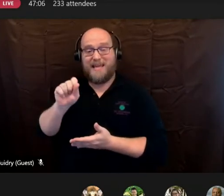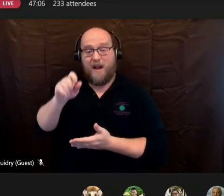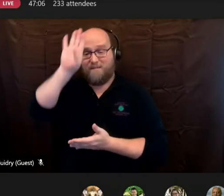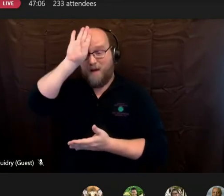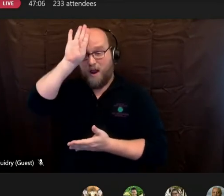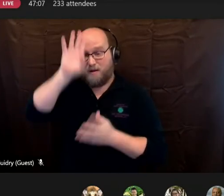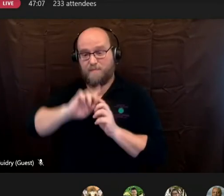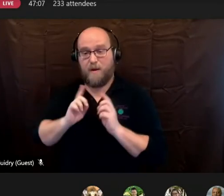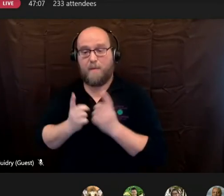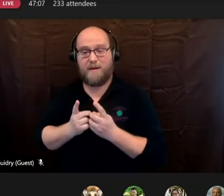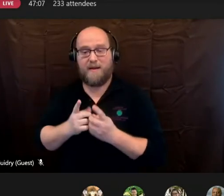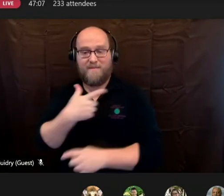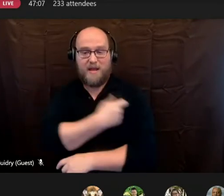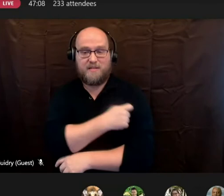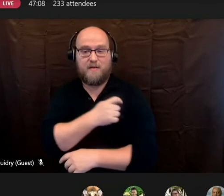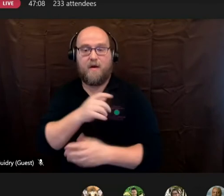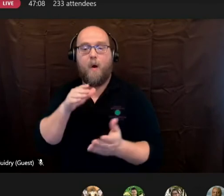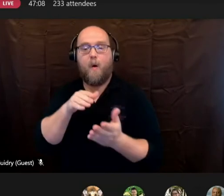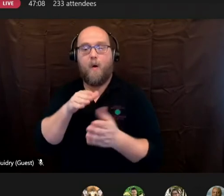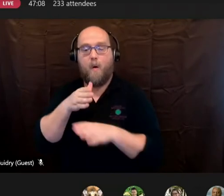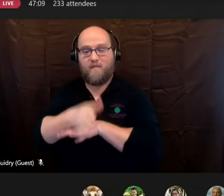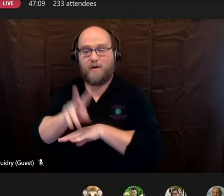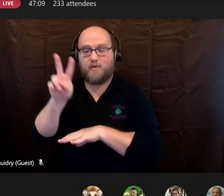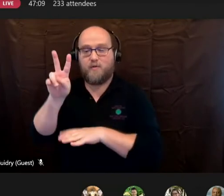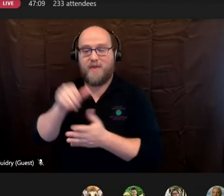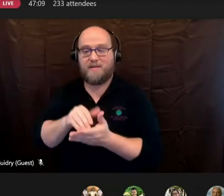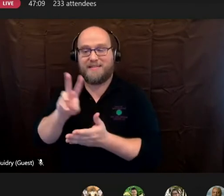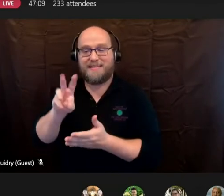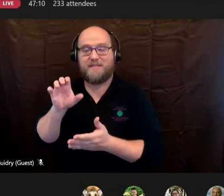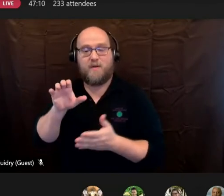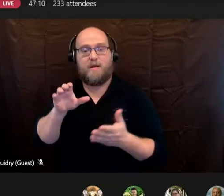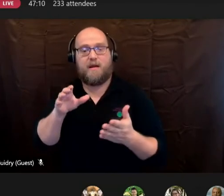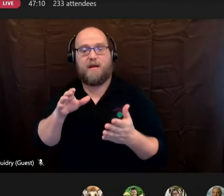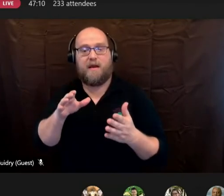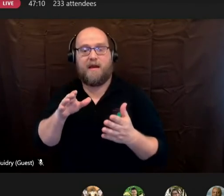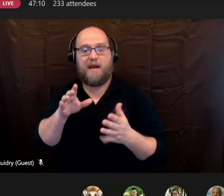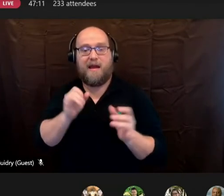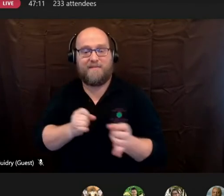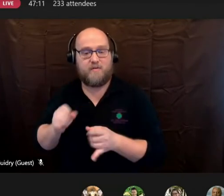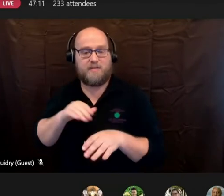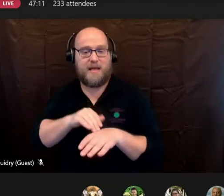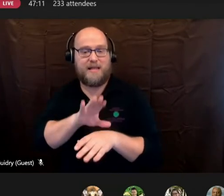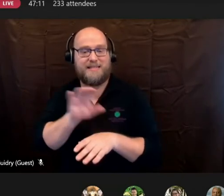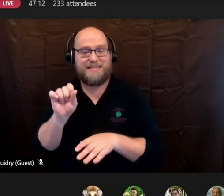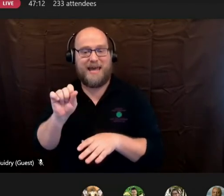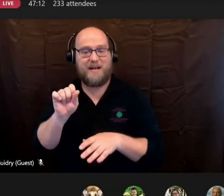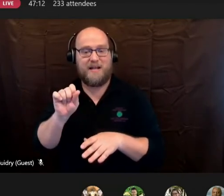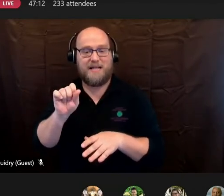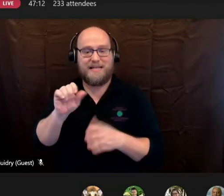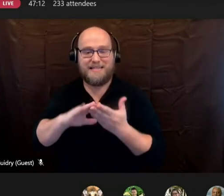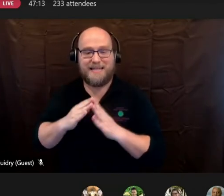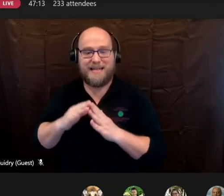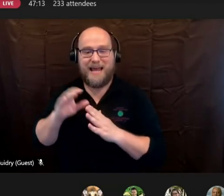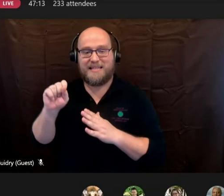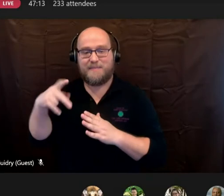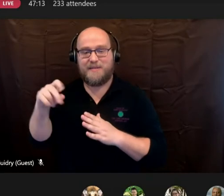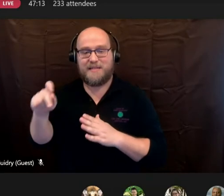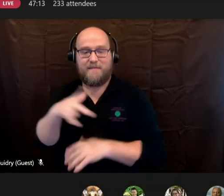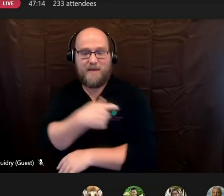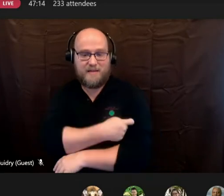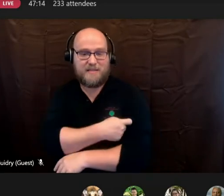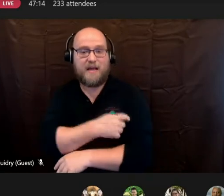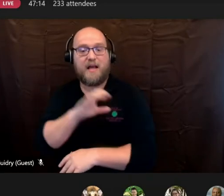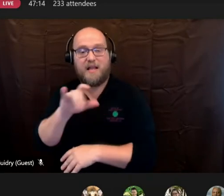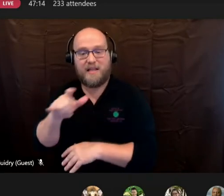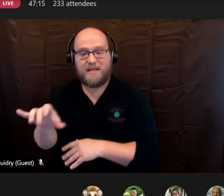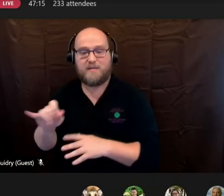schools across the district. This is important because it means that students are being given the opportunity to receive both